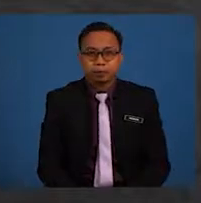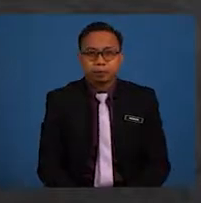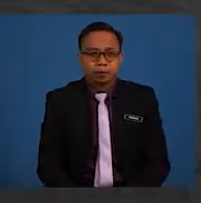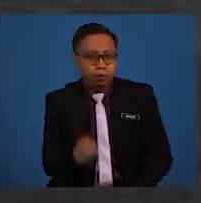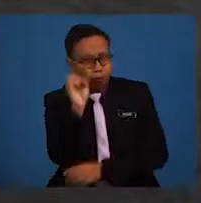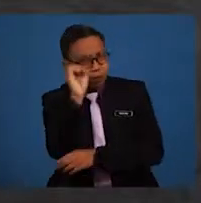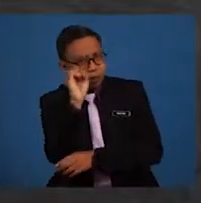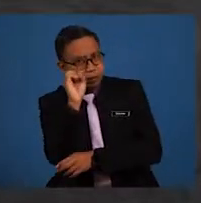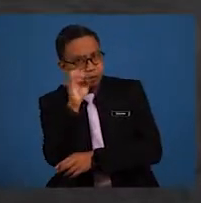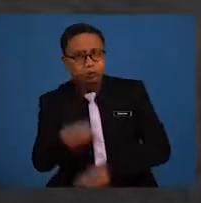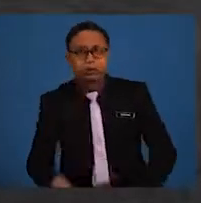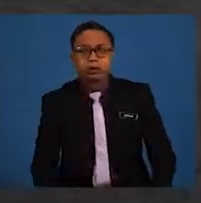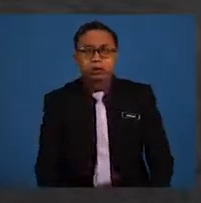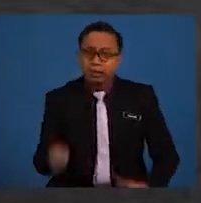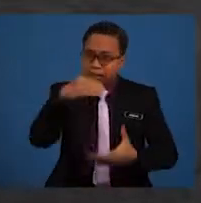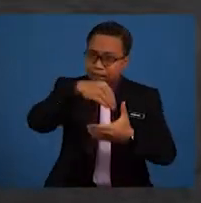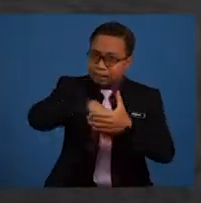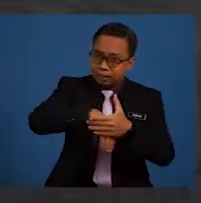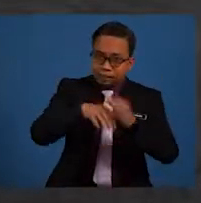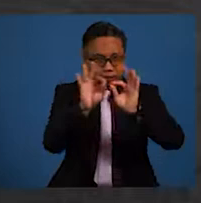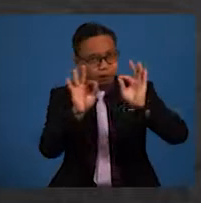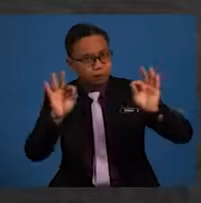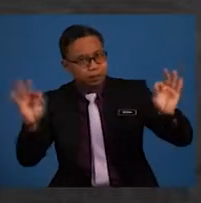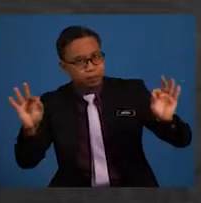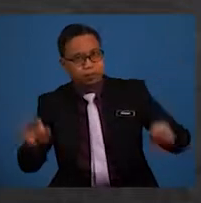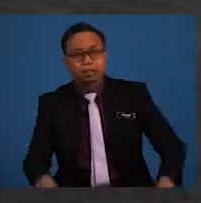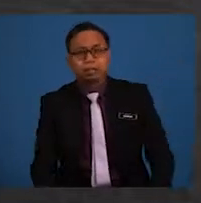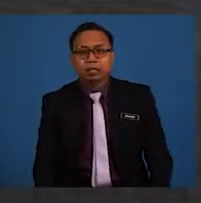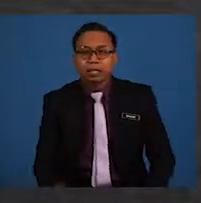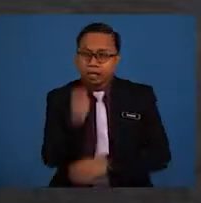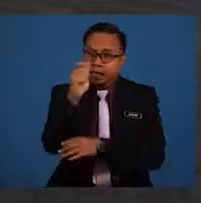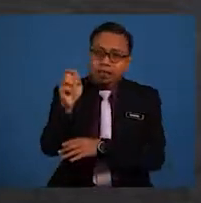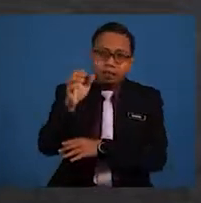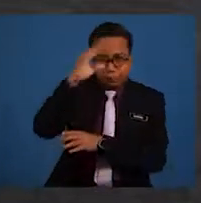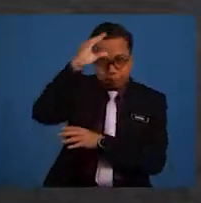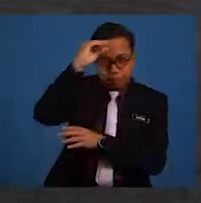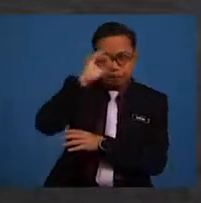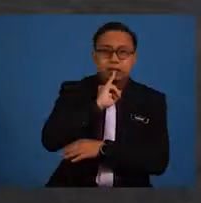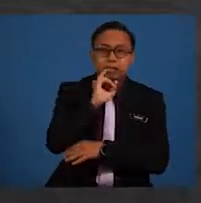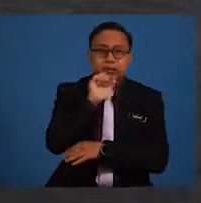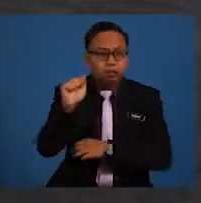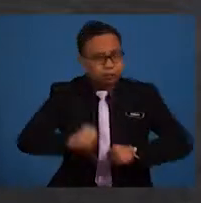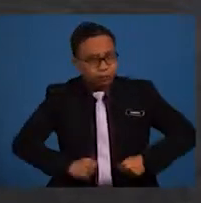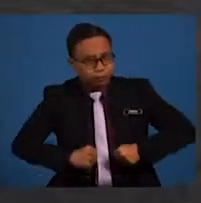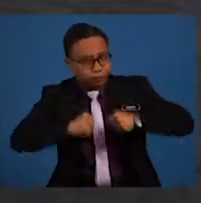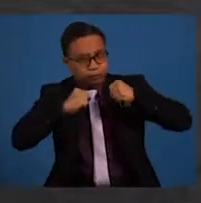Without a doubt, in this statement, the man is the